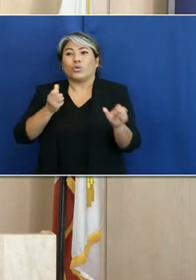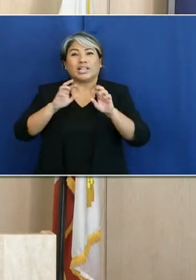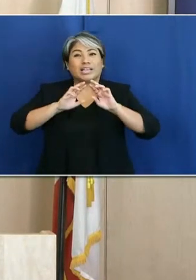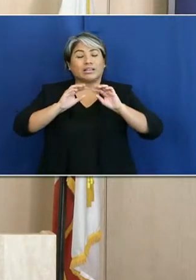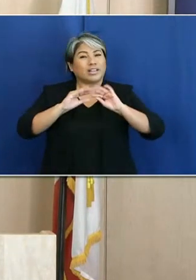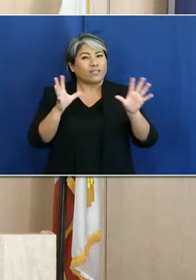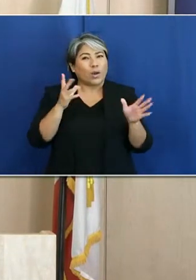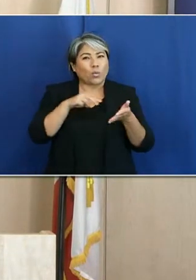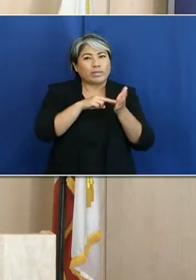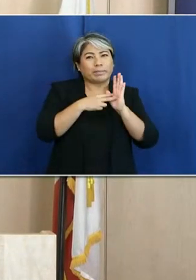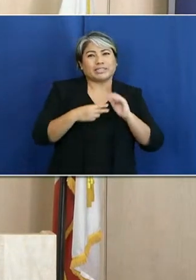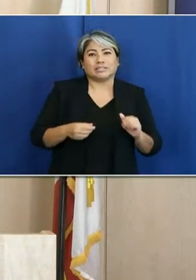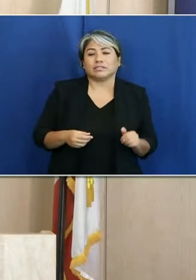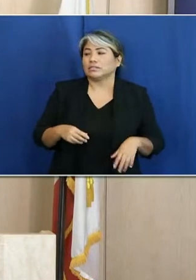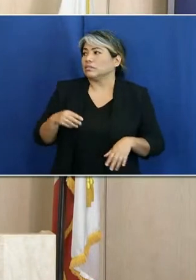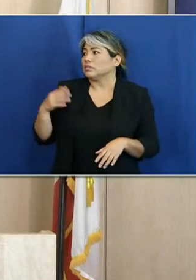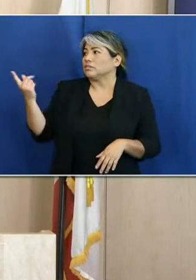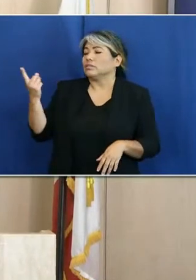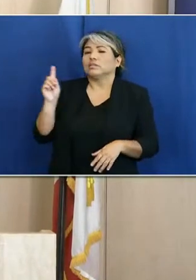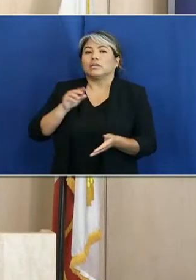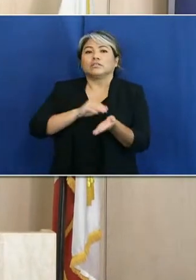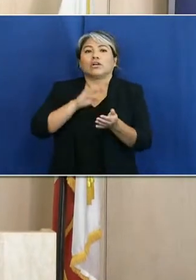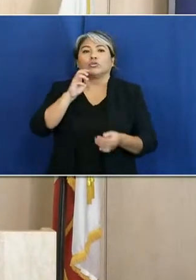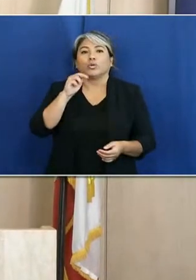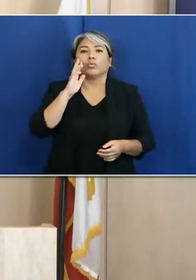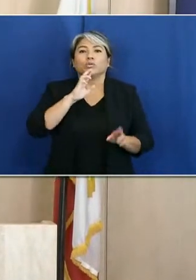that is. Dr. Wooten's going to respond.